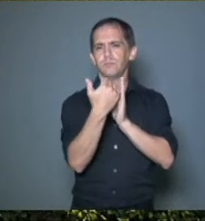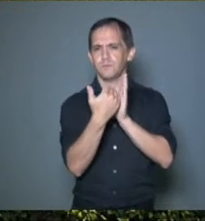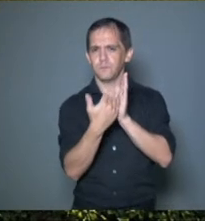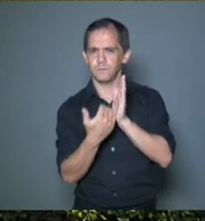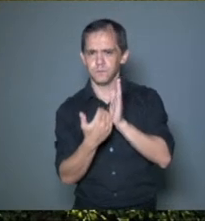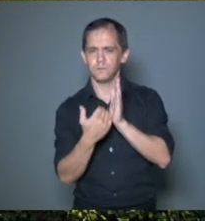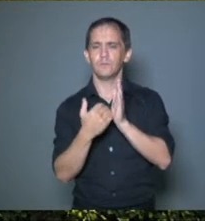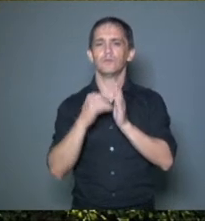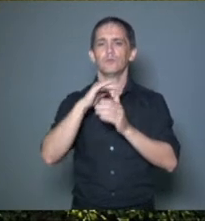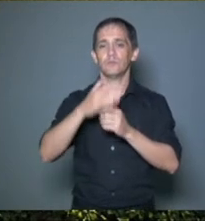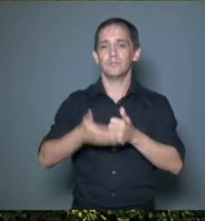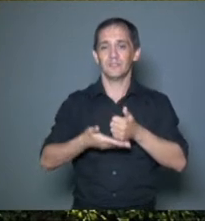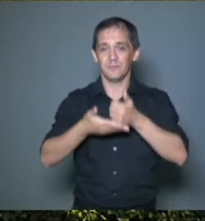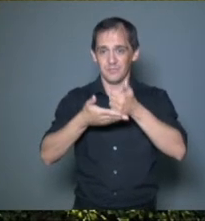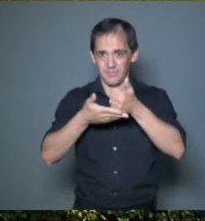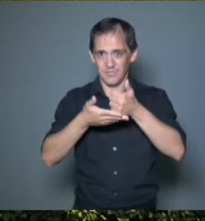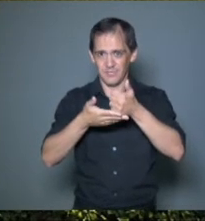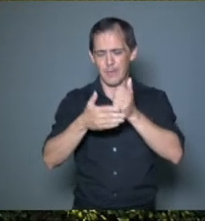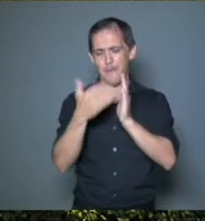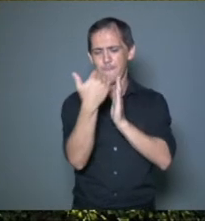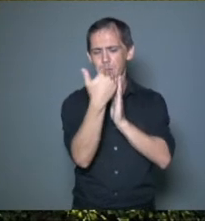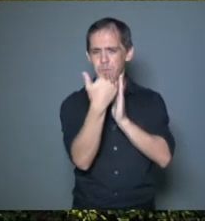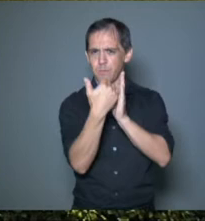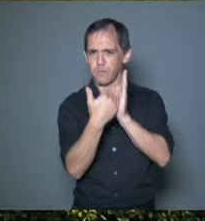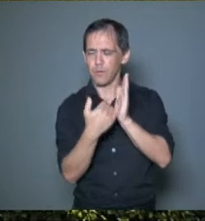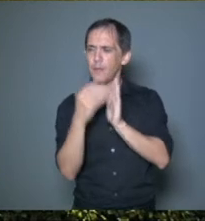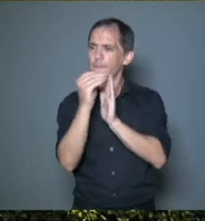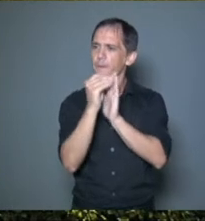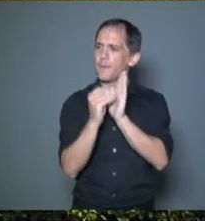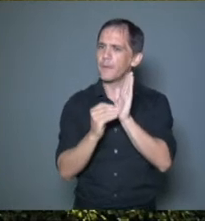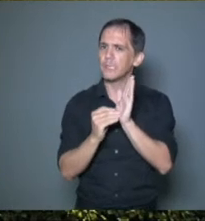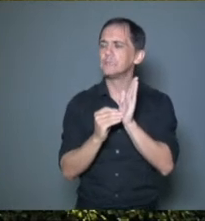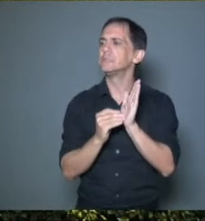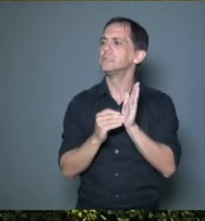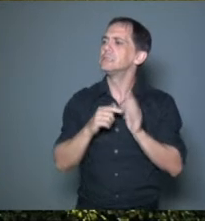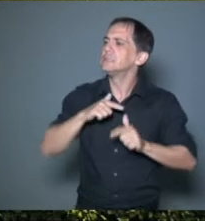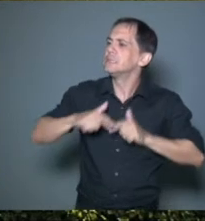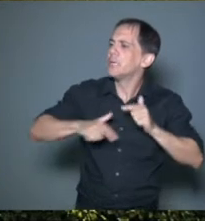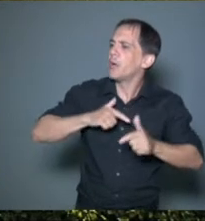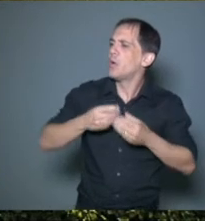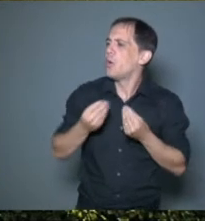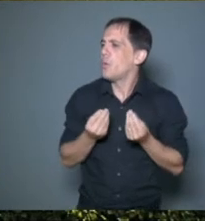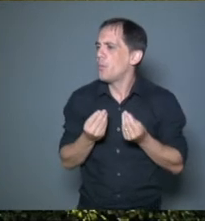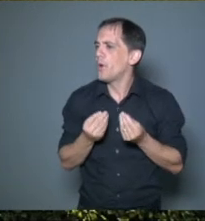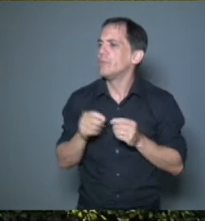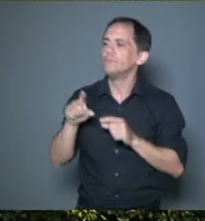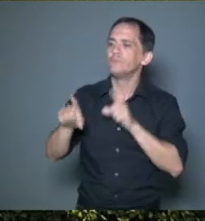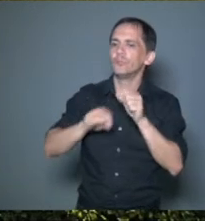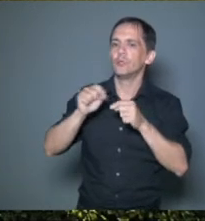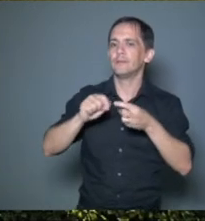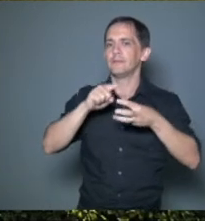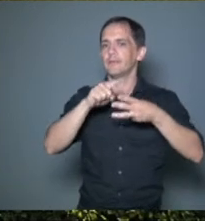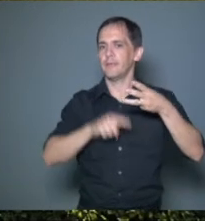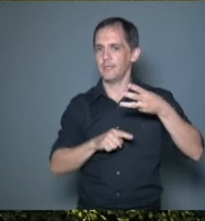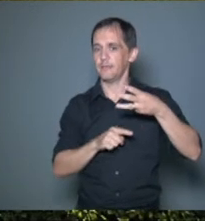very ample sustainability scope. So we defined